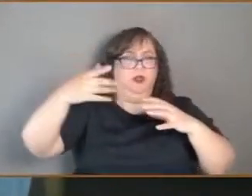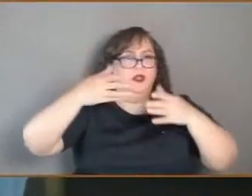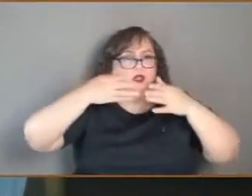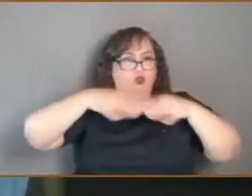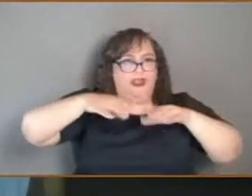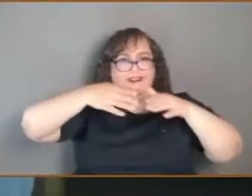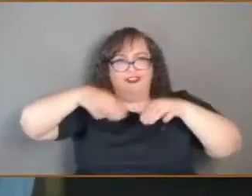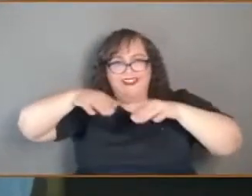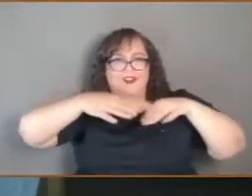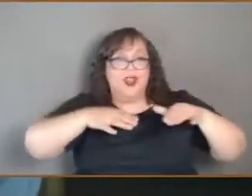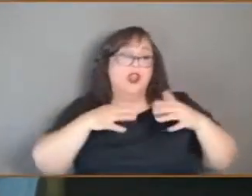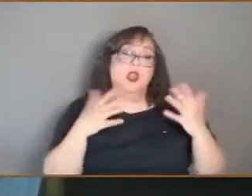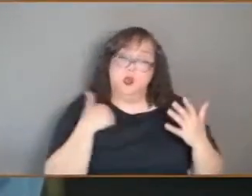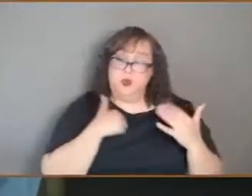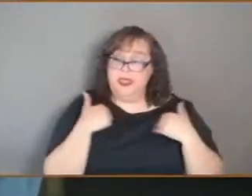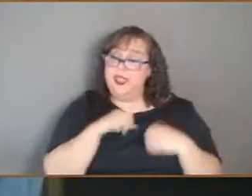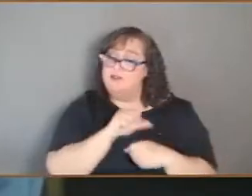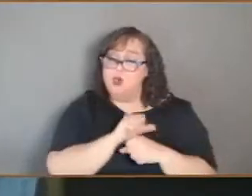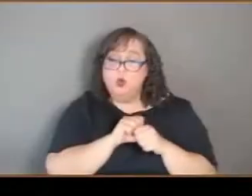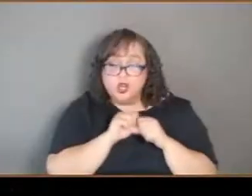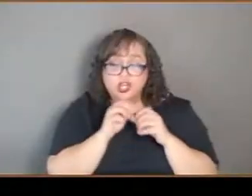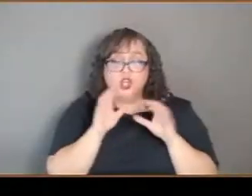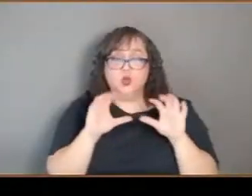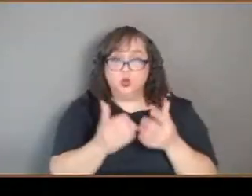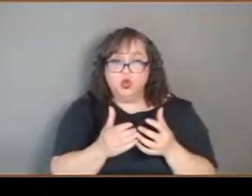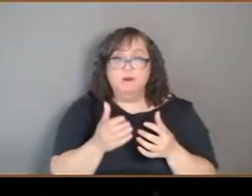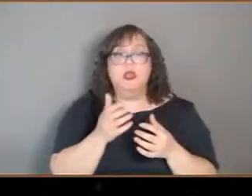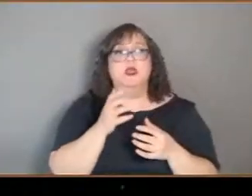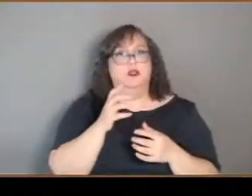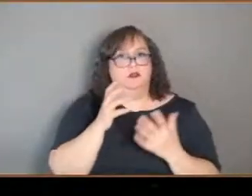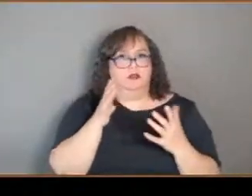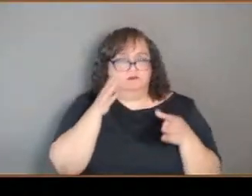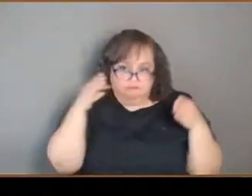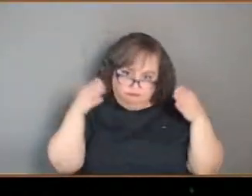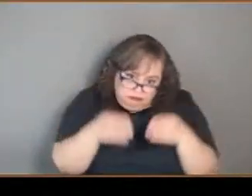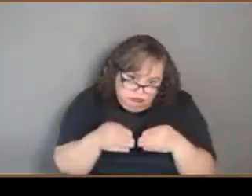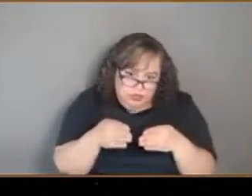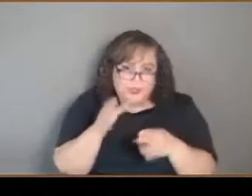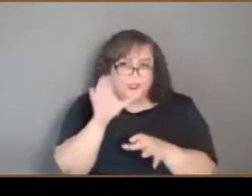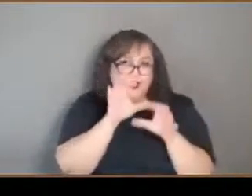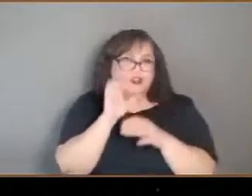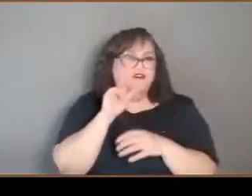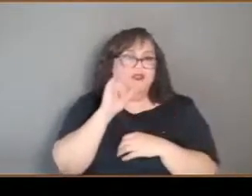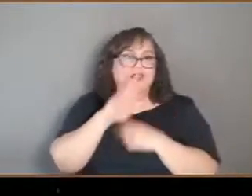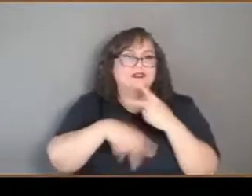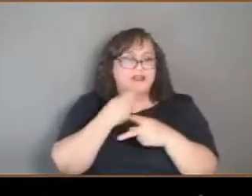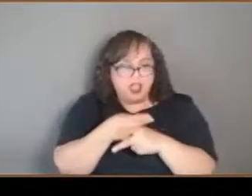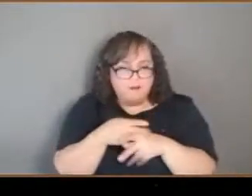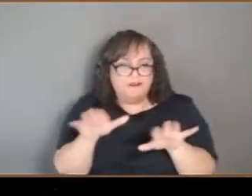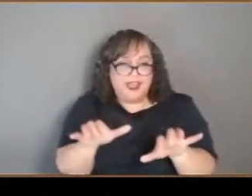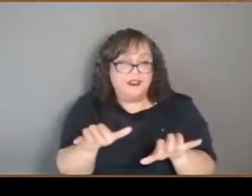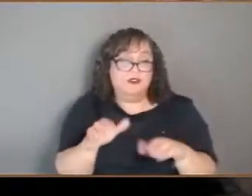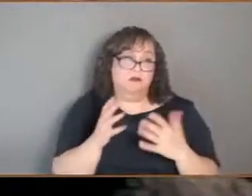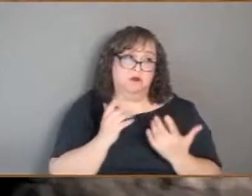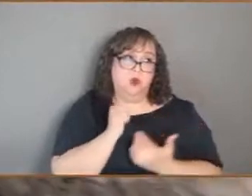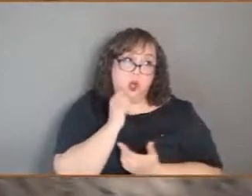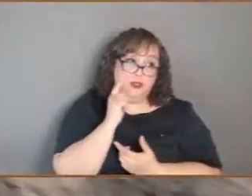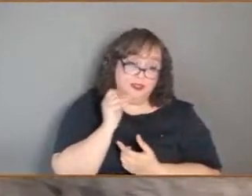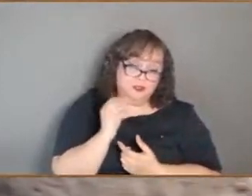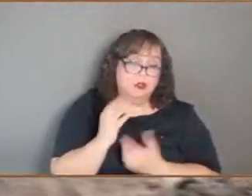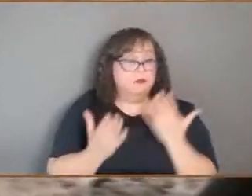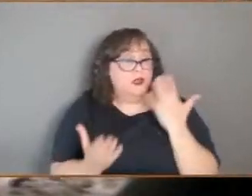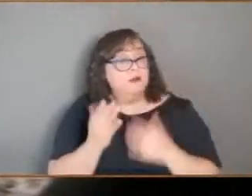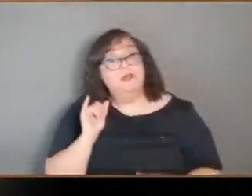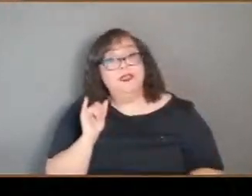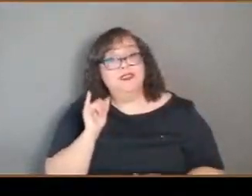have a working group dedicated to looking for activity from these. So we don't think so, but if there is ice on there, maybe that